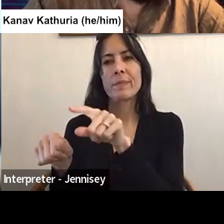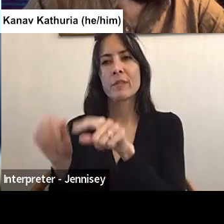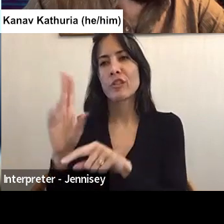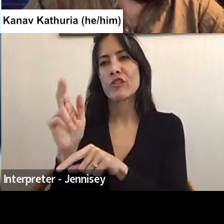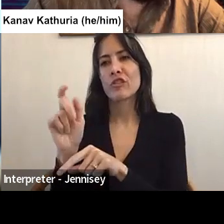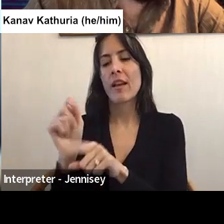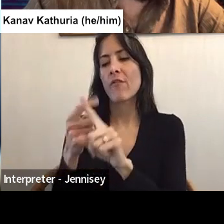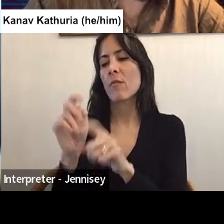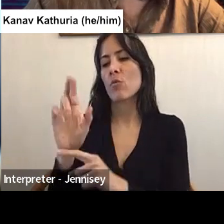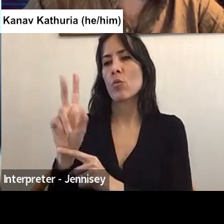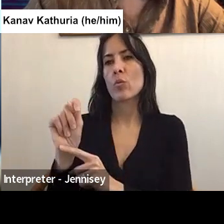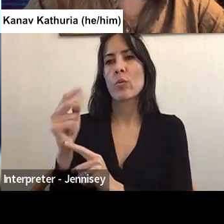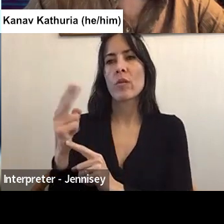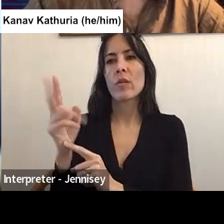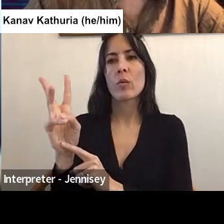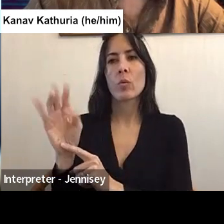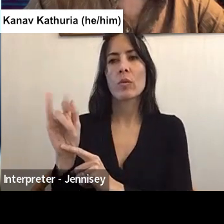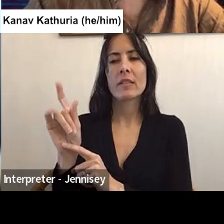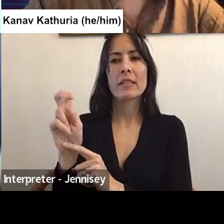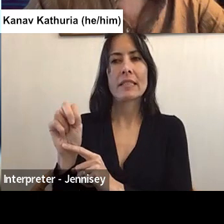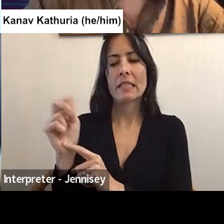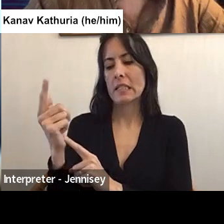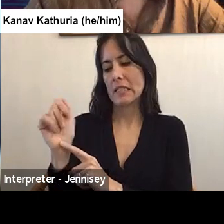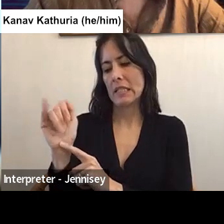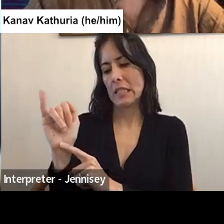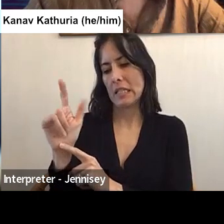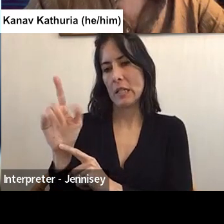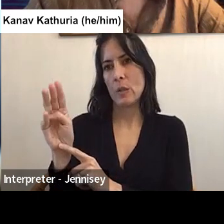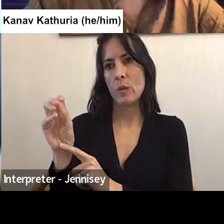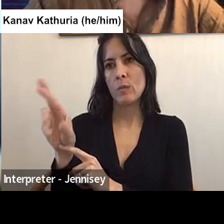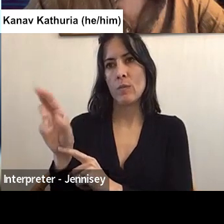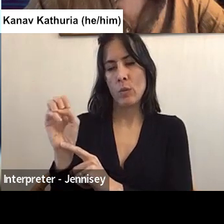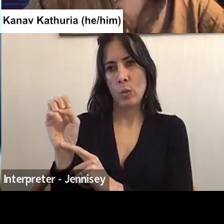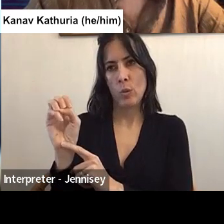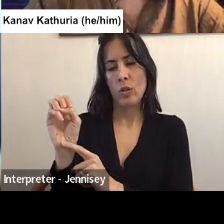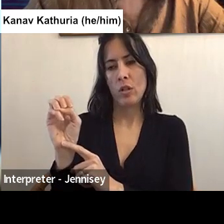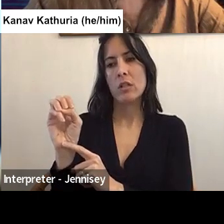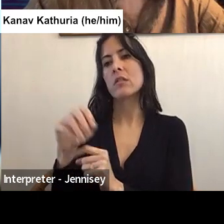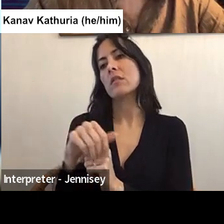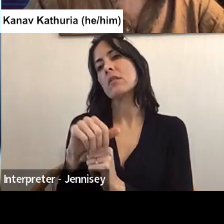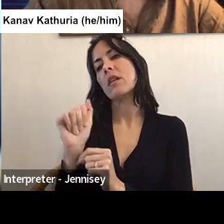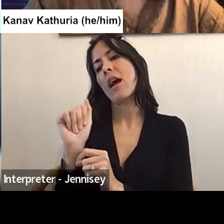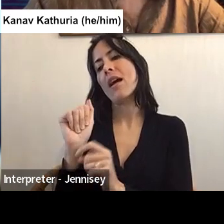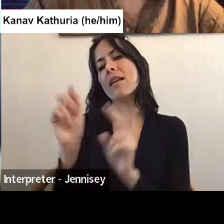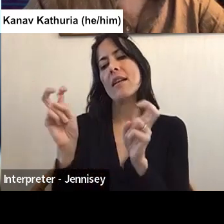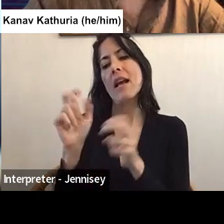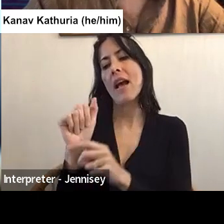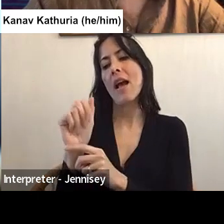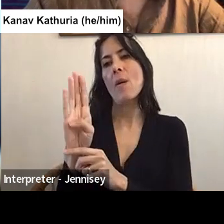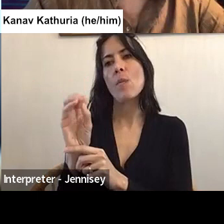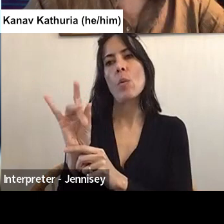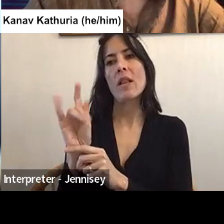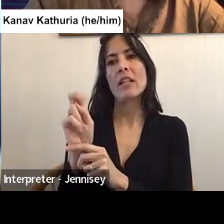chat. Abolition is a project of presence, not absence, which to me is a really